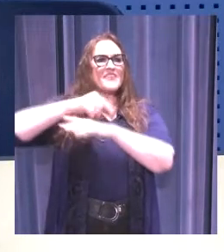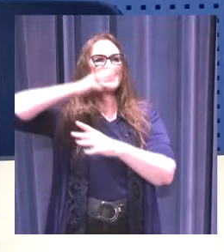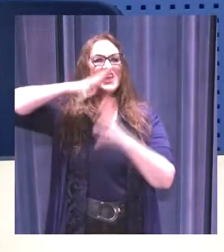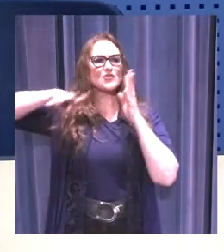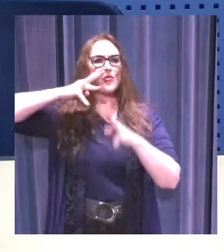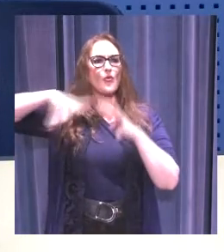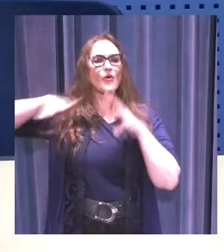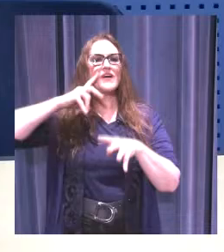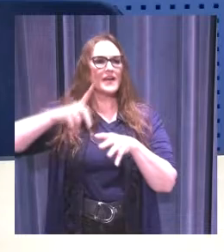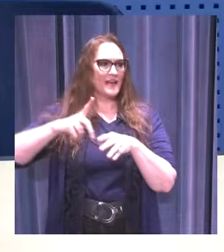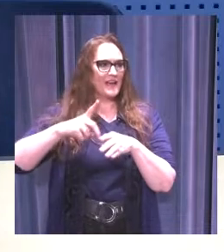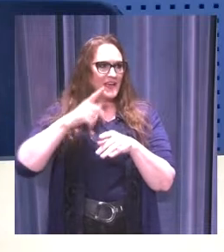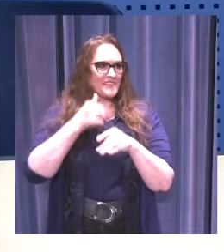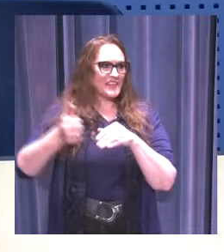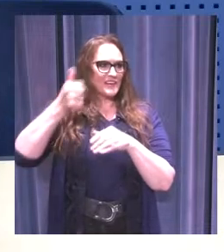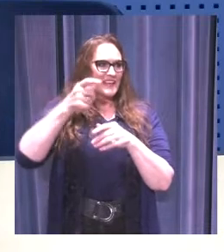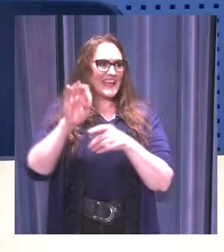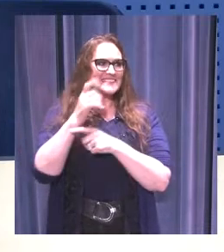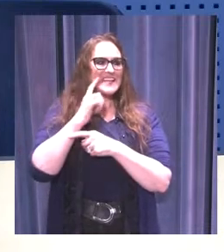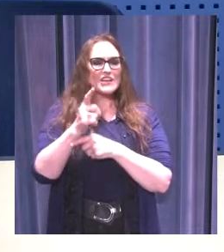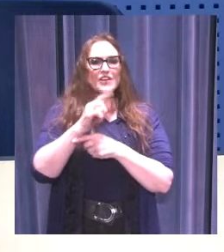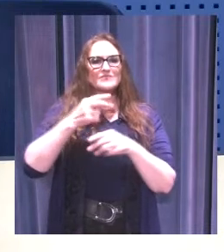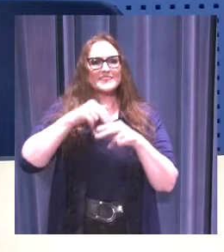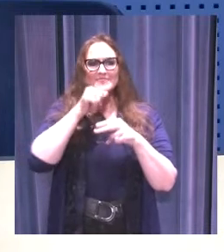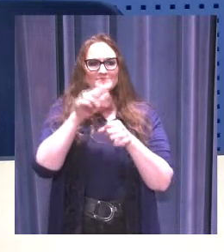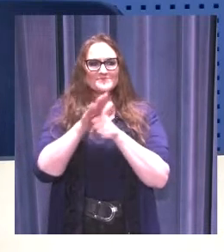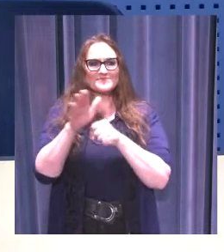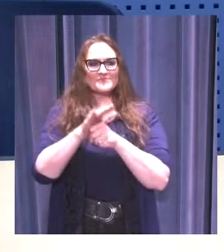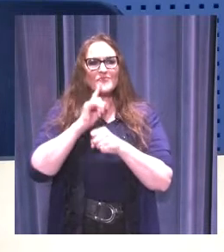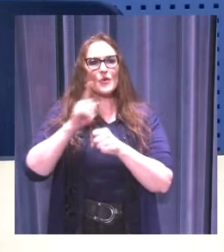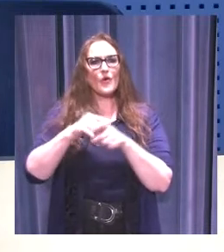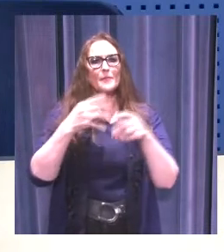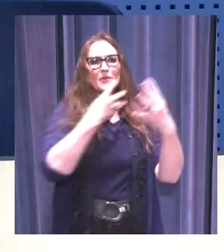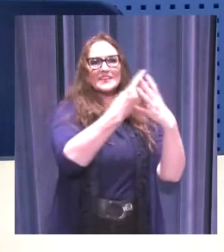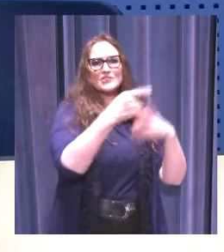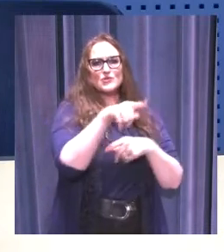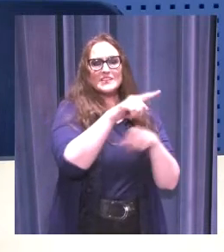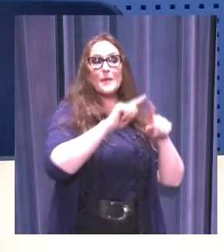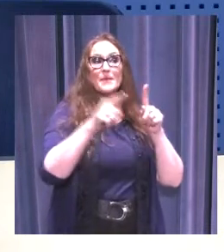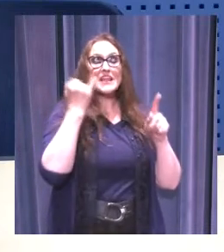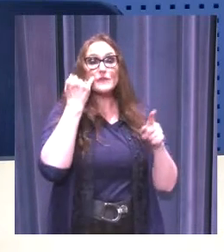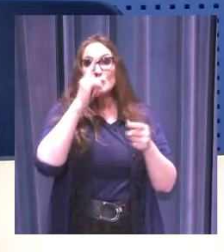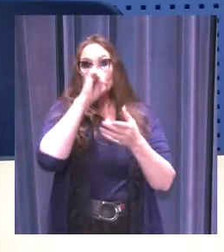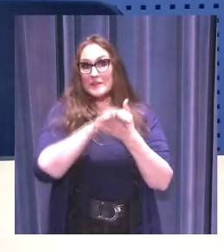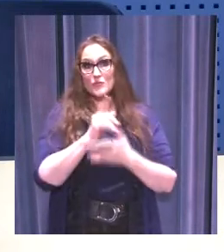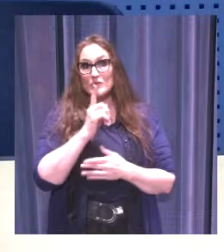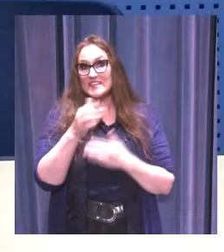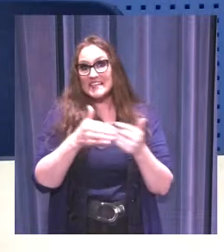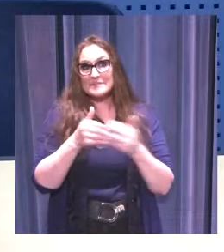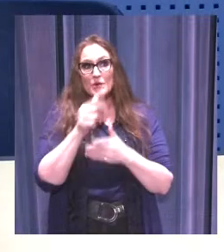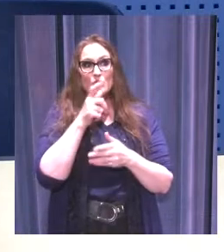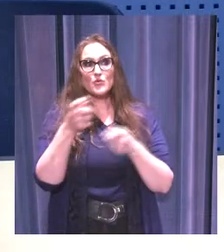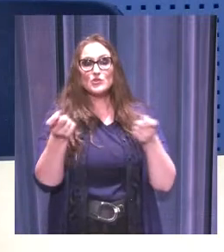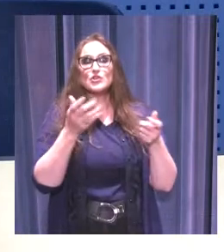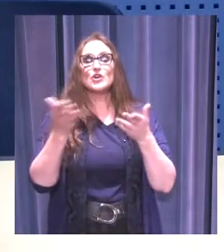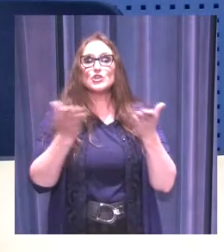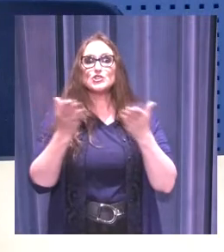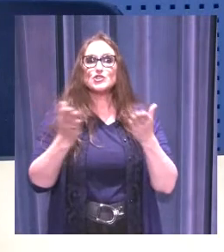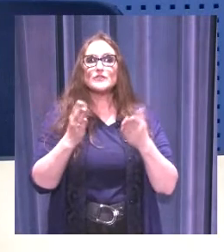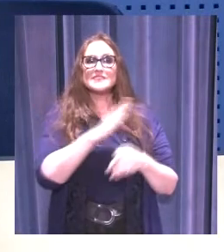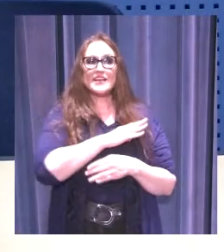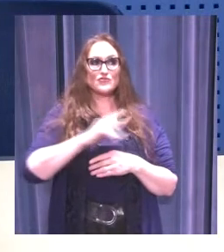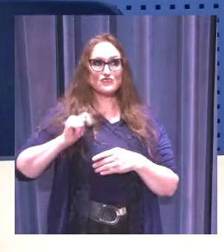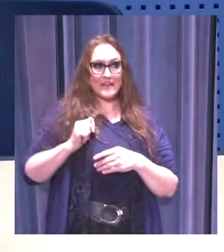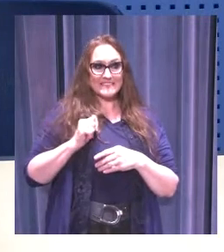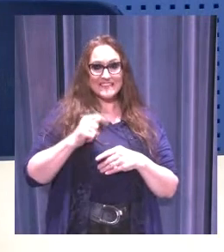executive shortcomings, or worse, institutionalize them. If you believe that it really doesn't really matter who serves as trustees at your local community